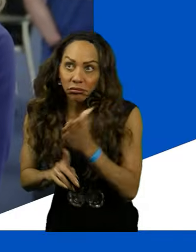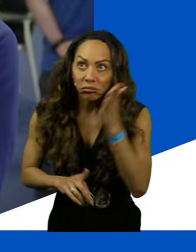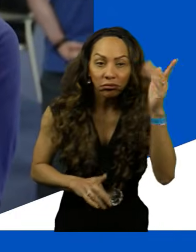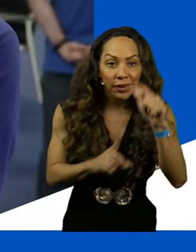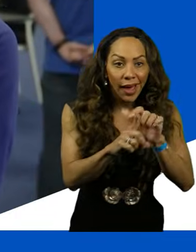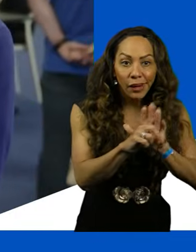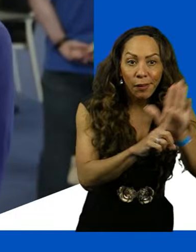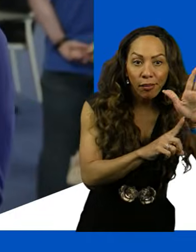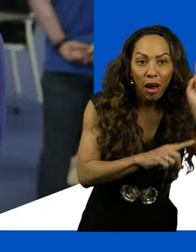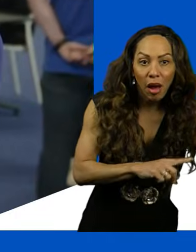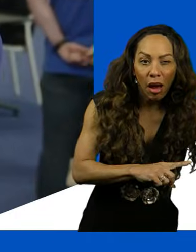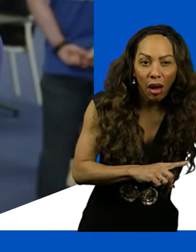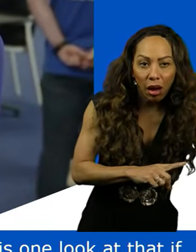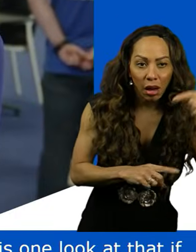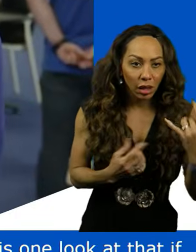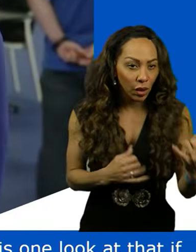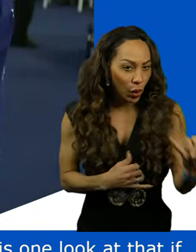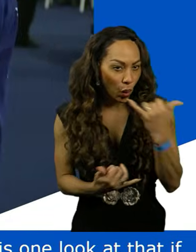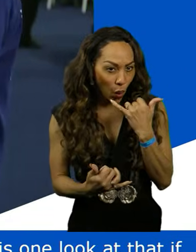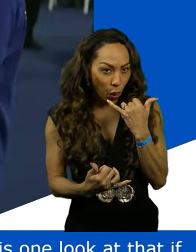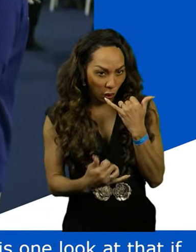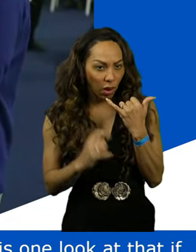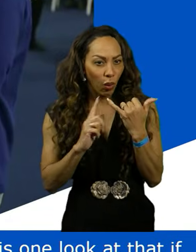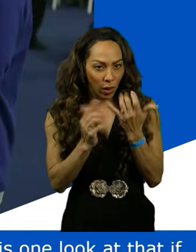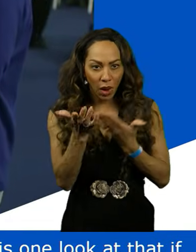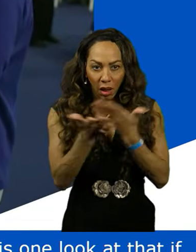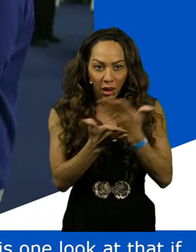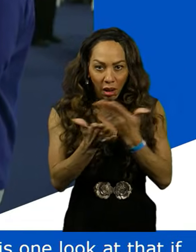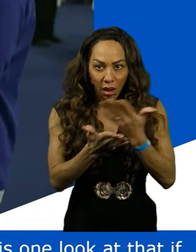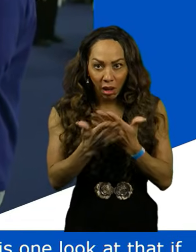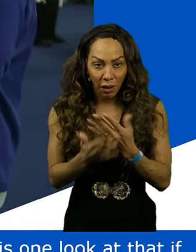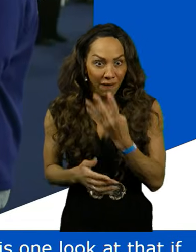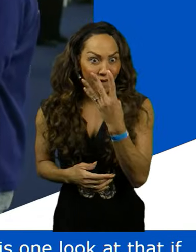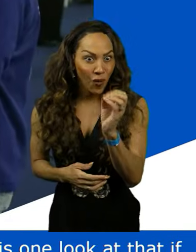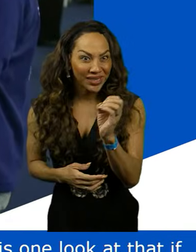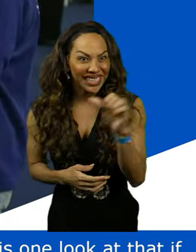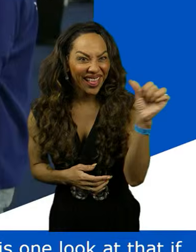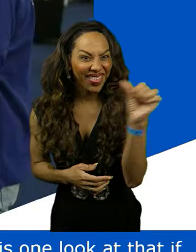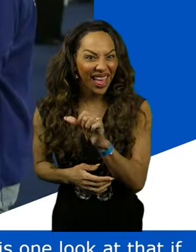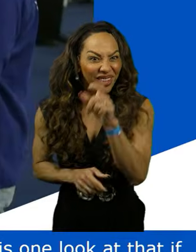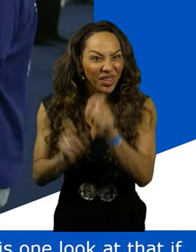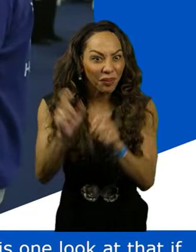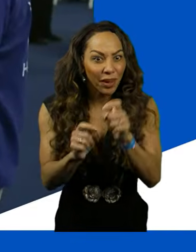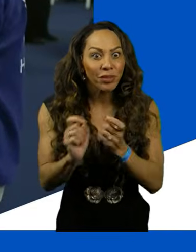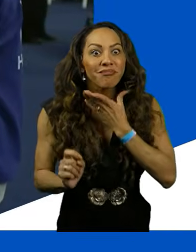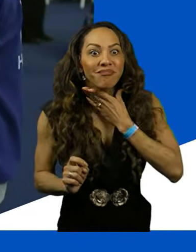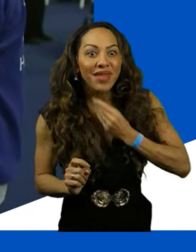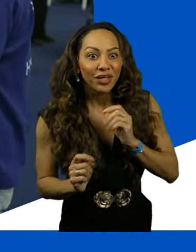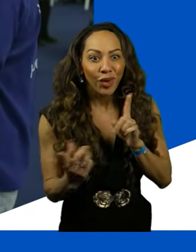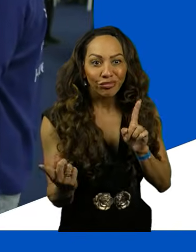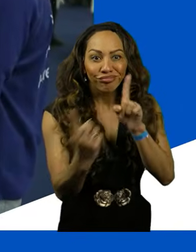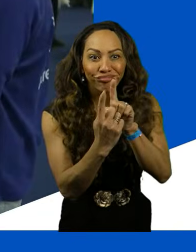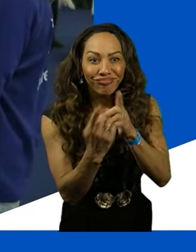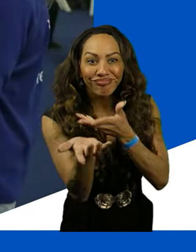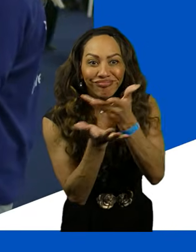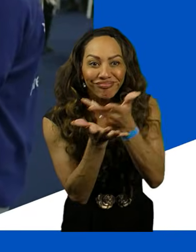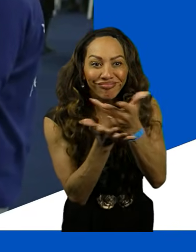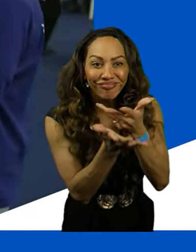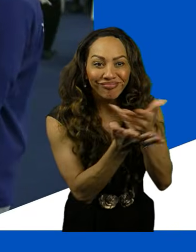give us a call. We can sort of steer you in the right direction. Right, well, there's about 40,000 people desperate to talk to you, so I'll let you go. But Mike, Sophie, thanks for your time. Thank you. Thanks. Oh,